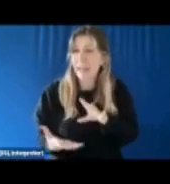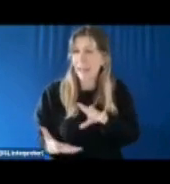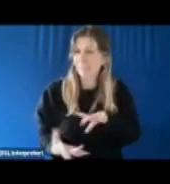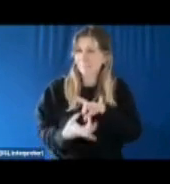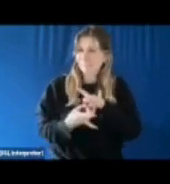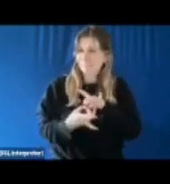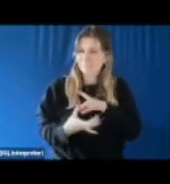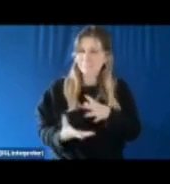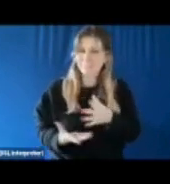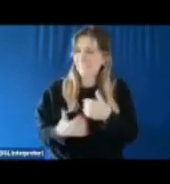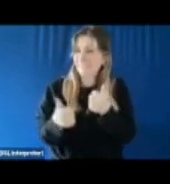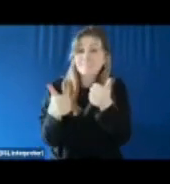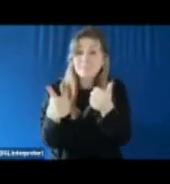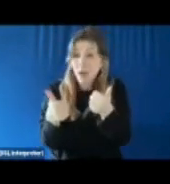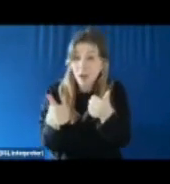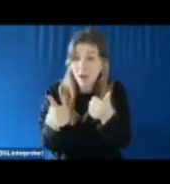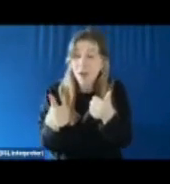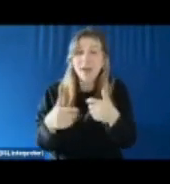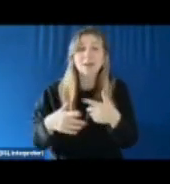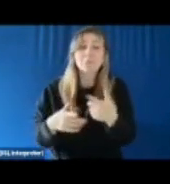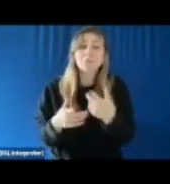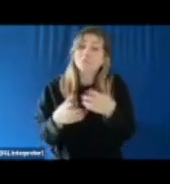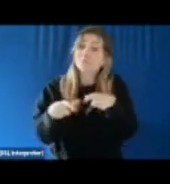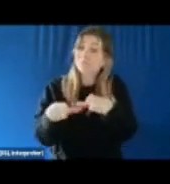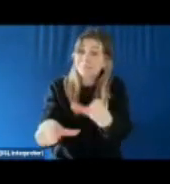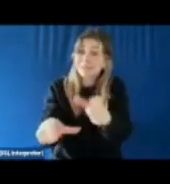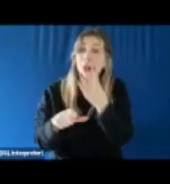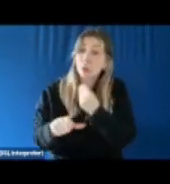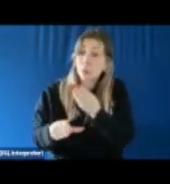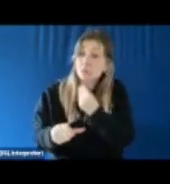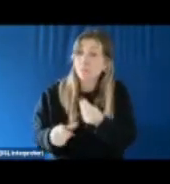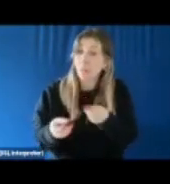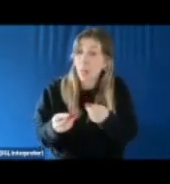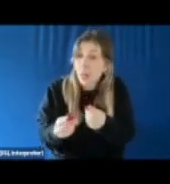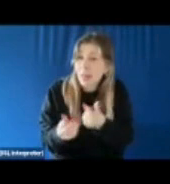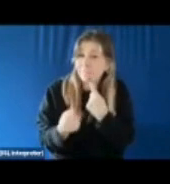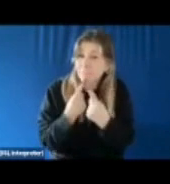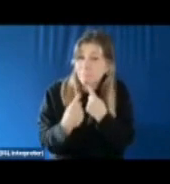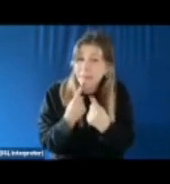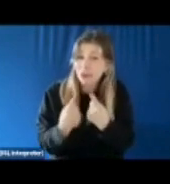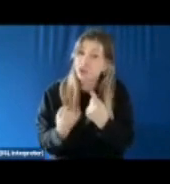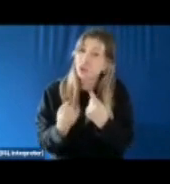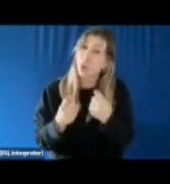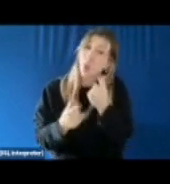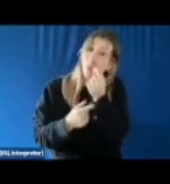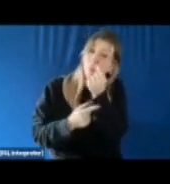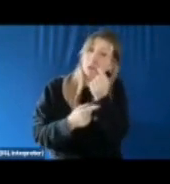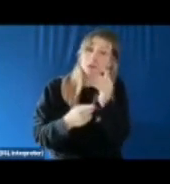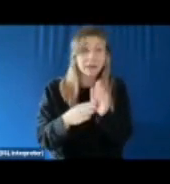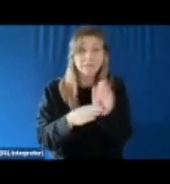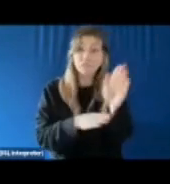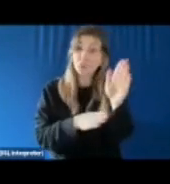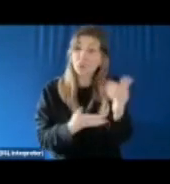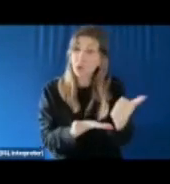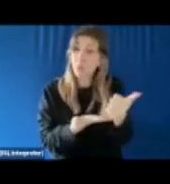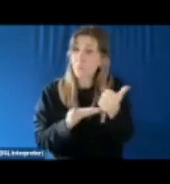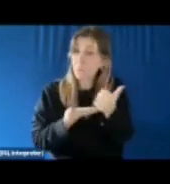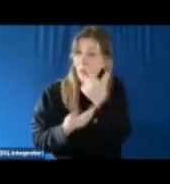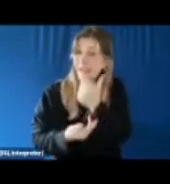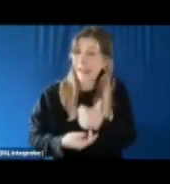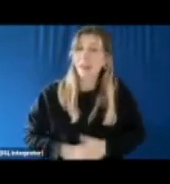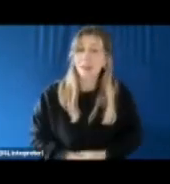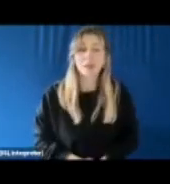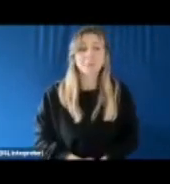concepts. And it might give you an idea of what's involved with face-to-face surveying if you're considering that in the future. So face-to-face surveying